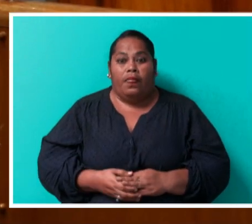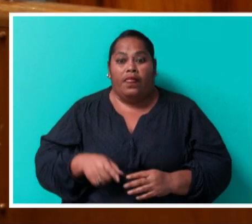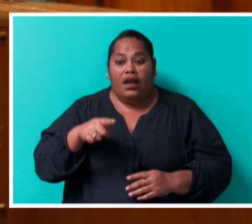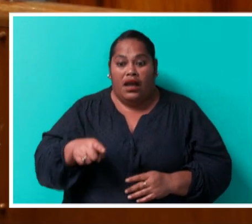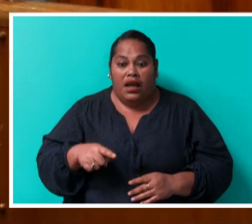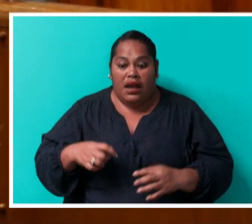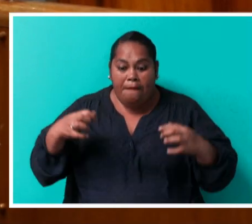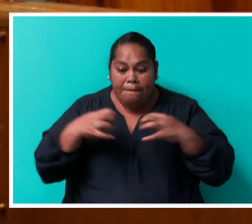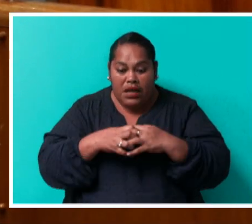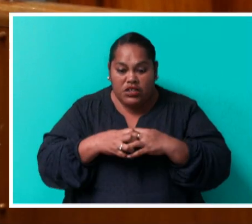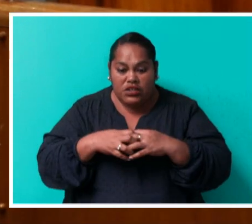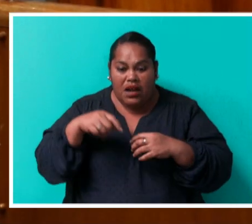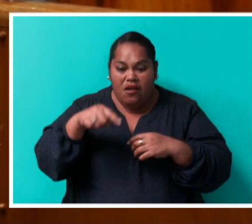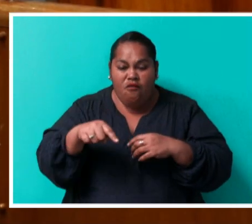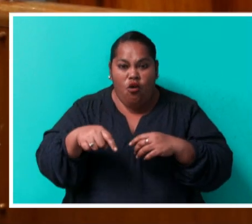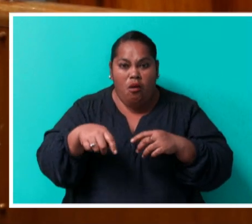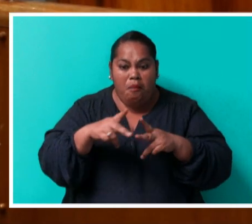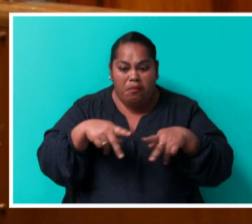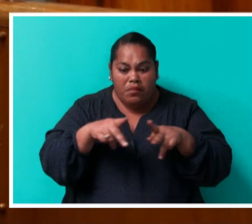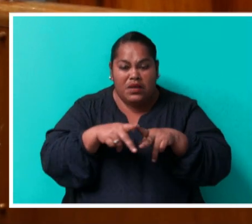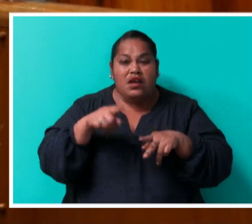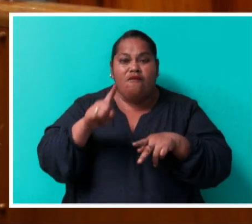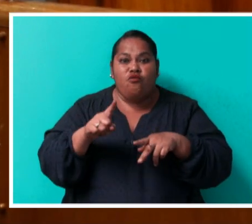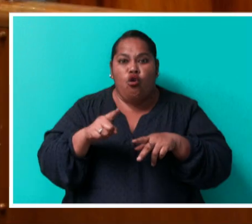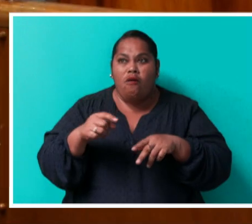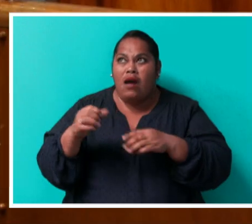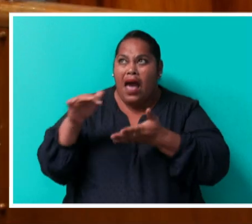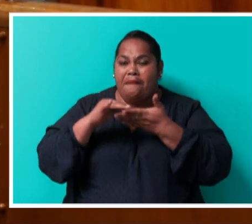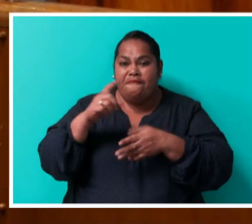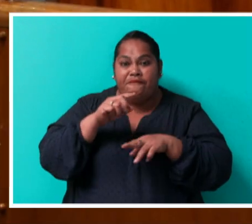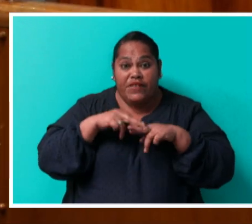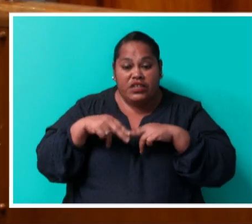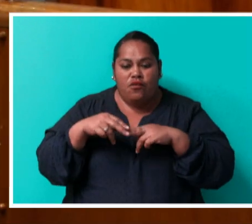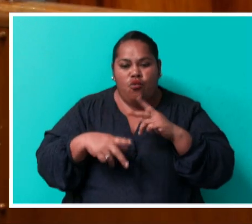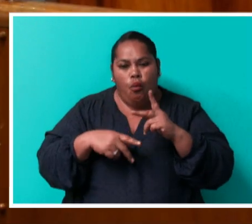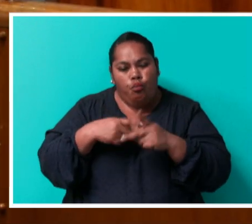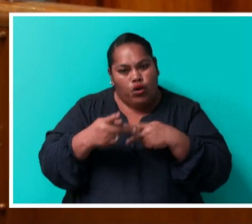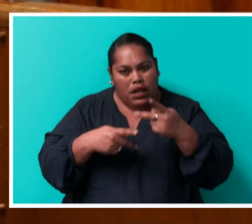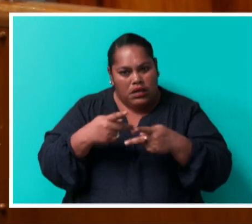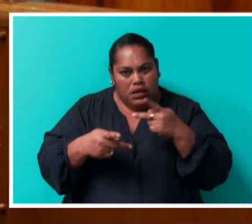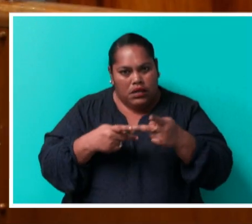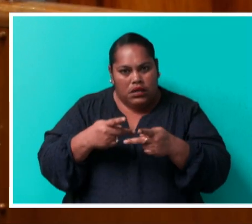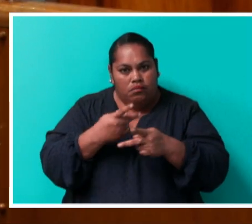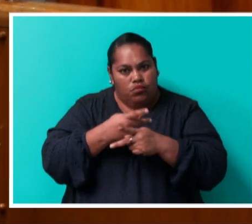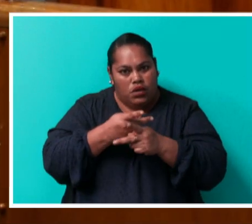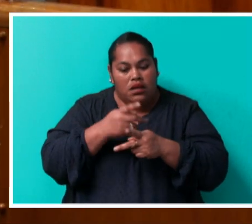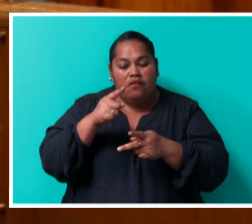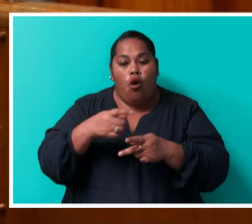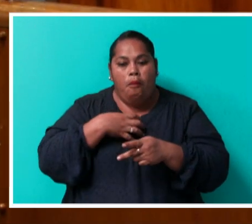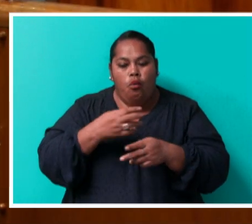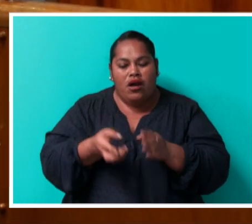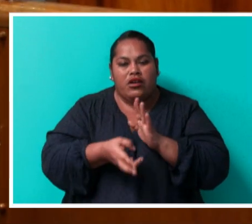can help Fiji improve productivity, adapt to climate challenges, and build a more resilient